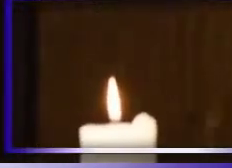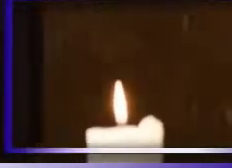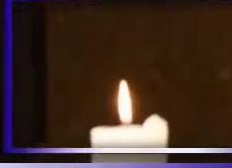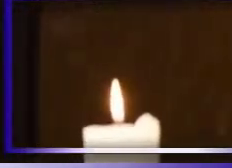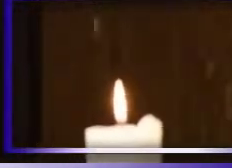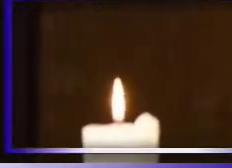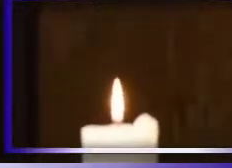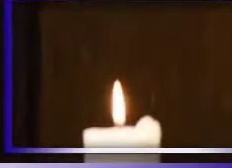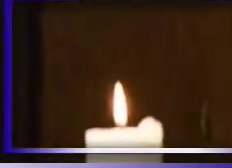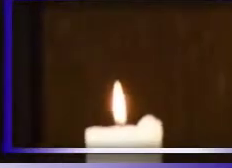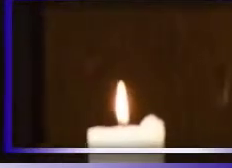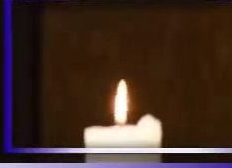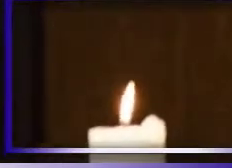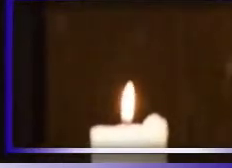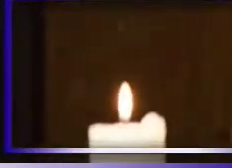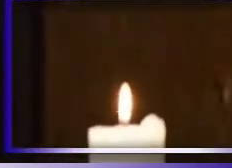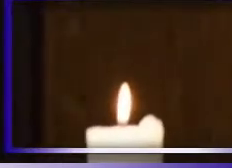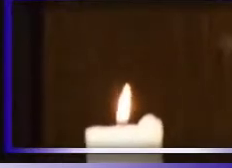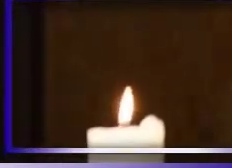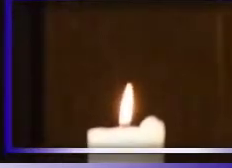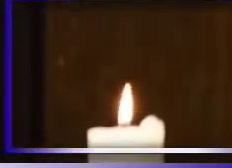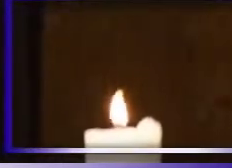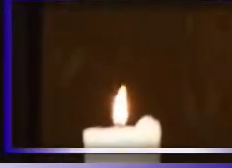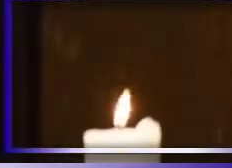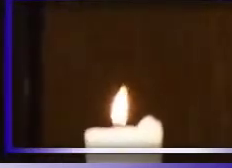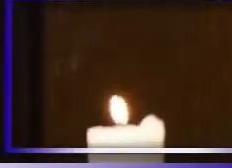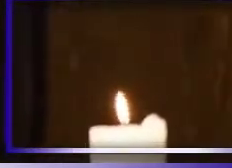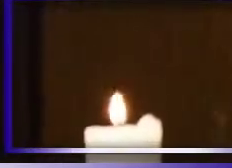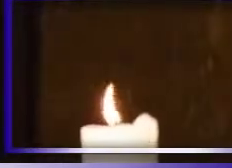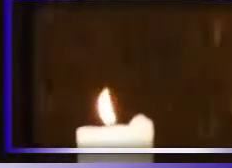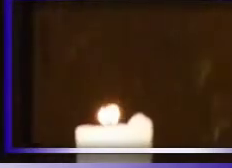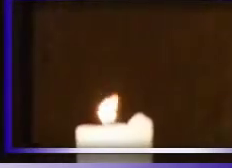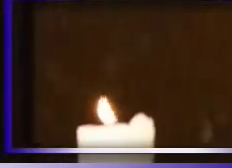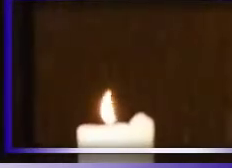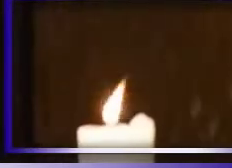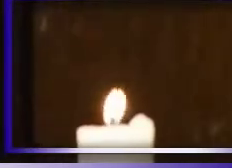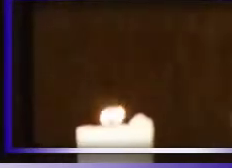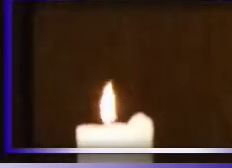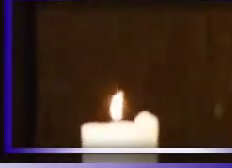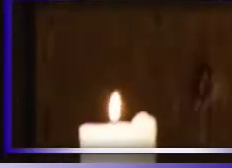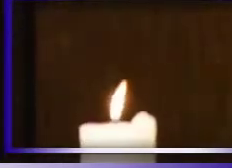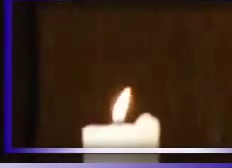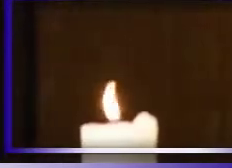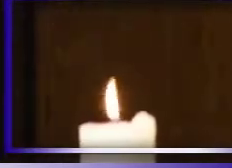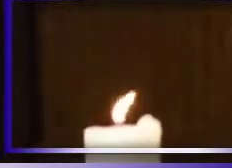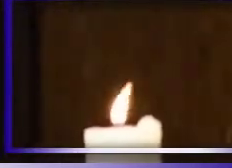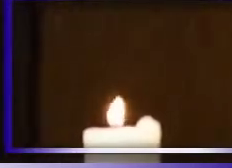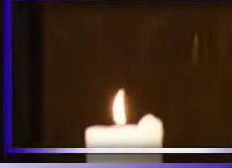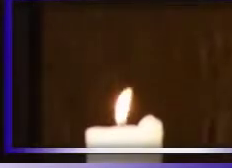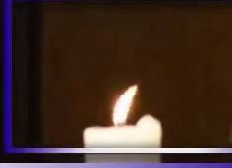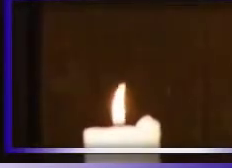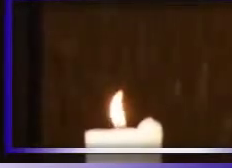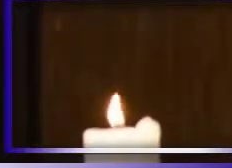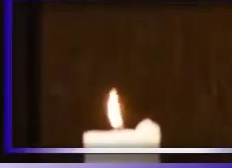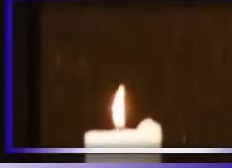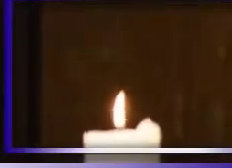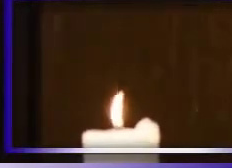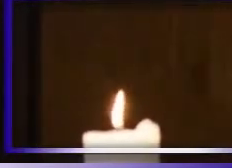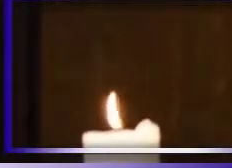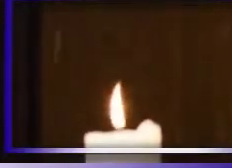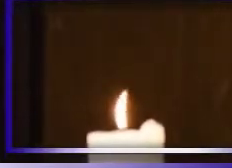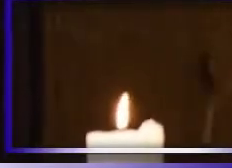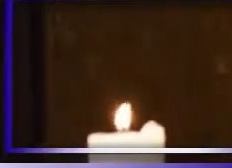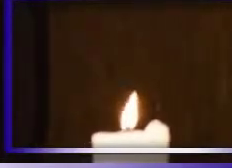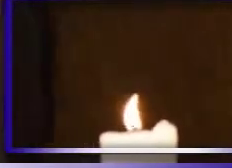way of living. And I do that not by telling them necessarily, but by being happy in public,